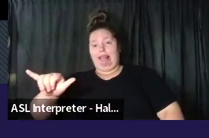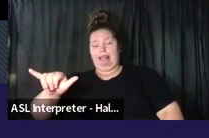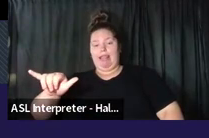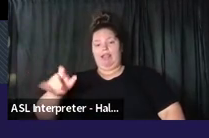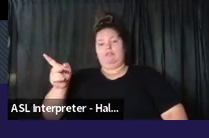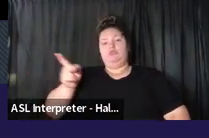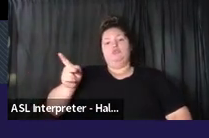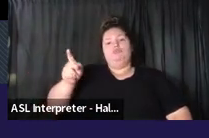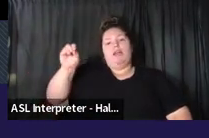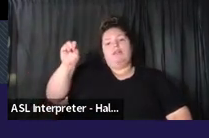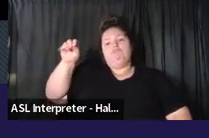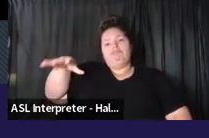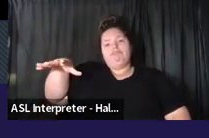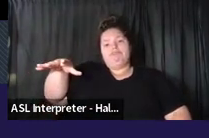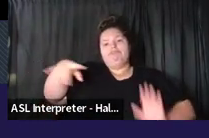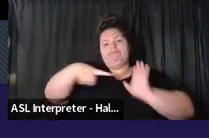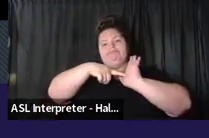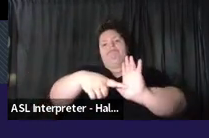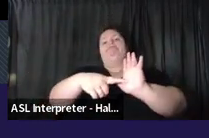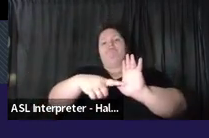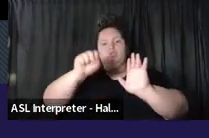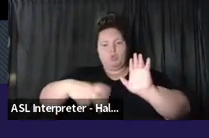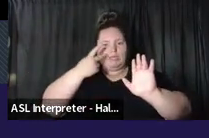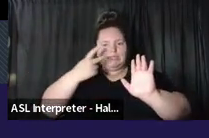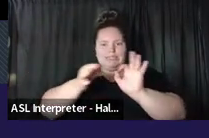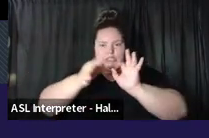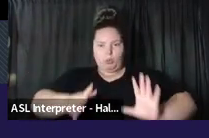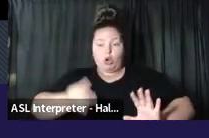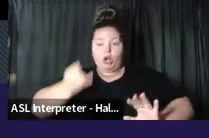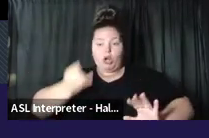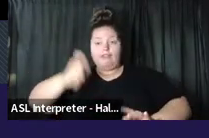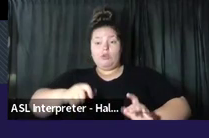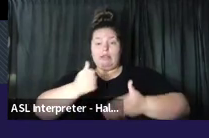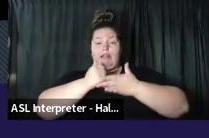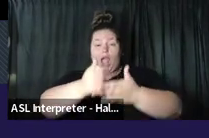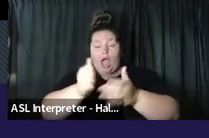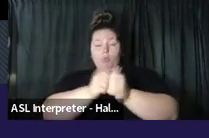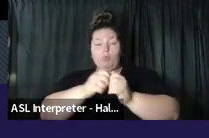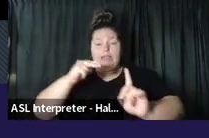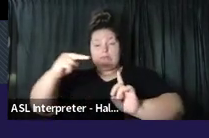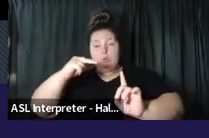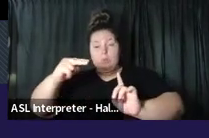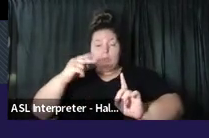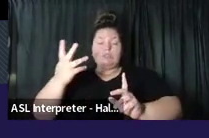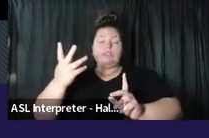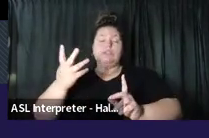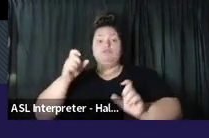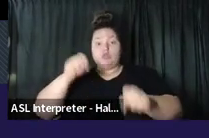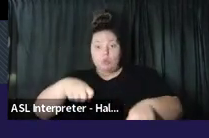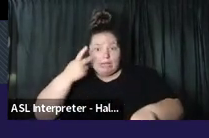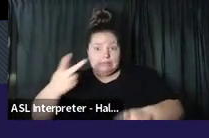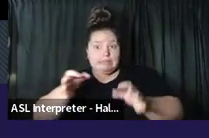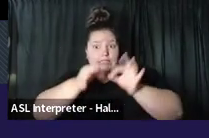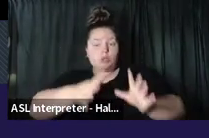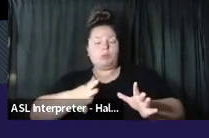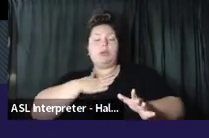spotlighted so that everyone can see the interpreter. If you need help with the view so that you can see the interpreter, please let us know in the